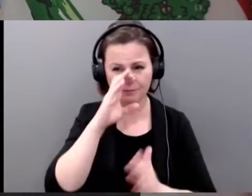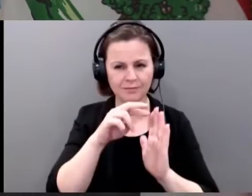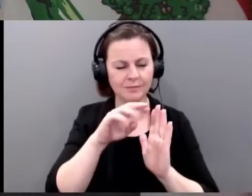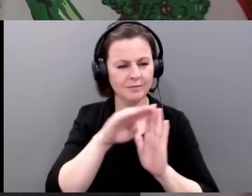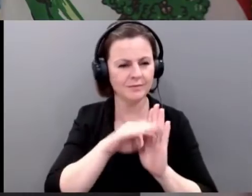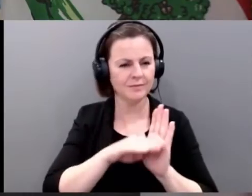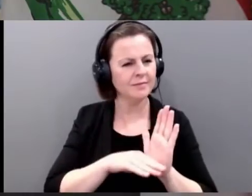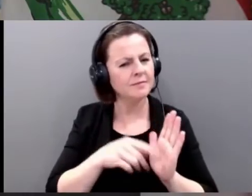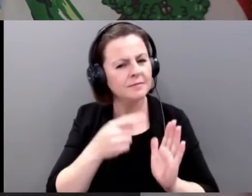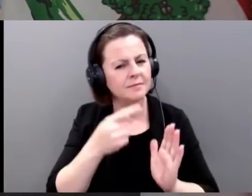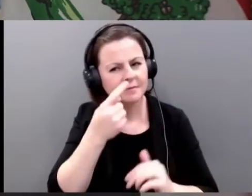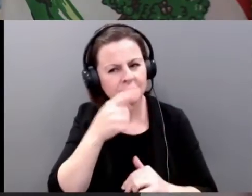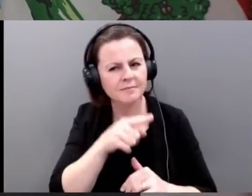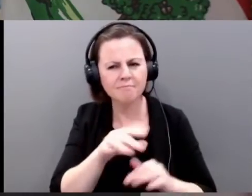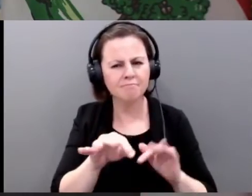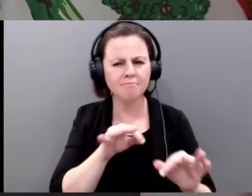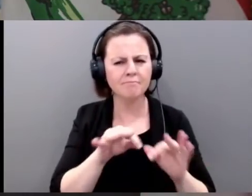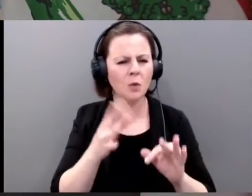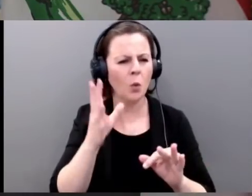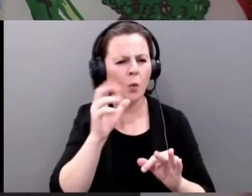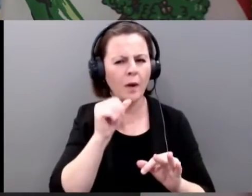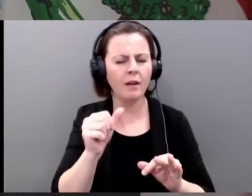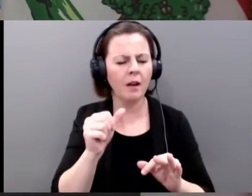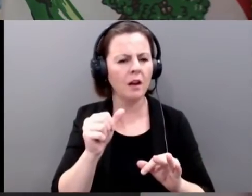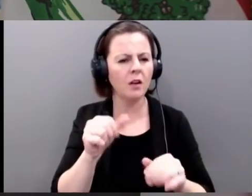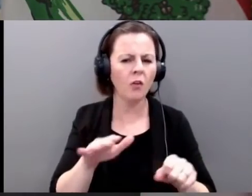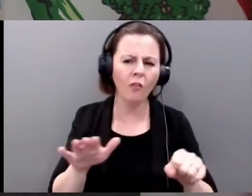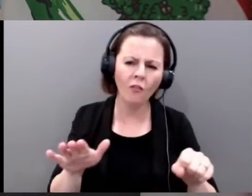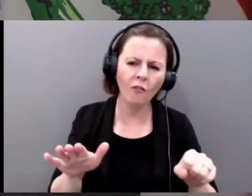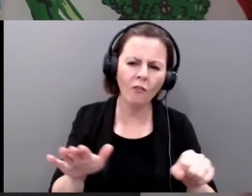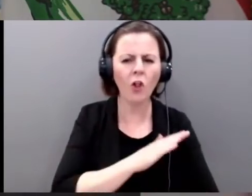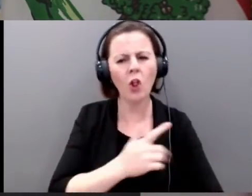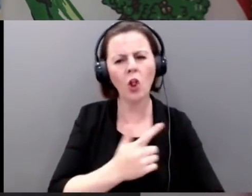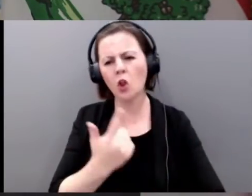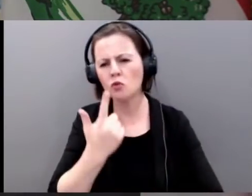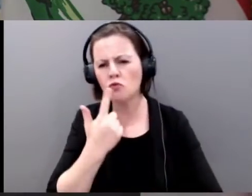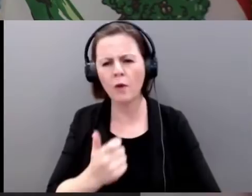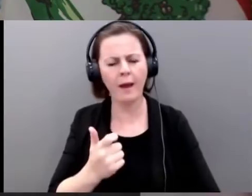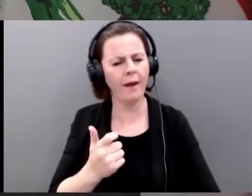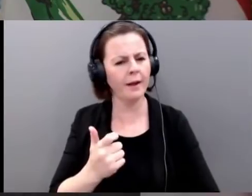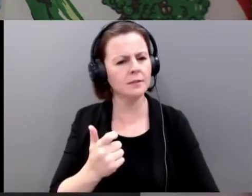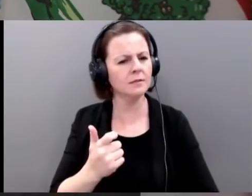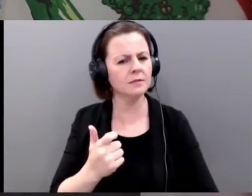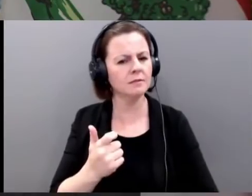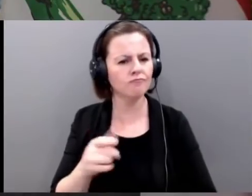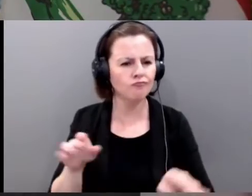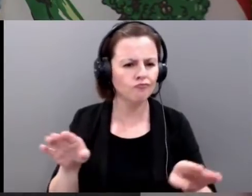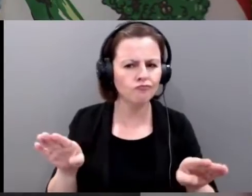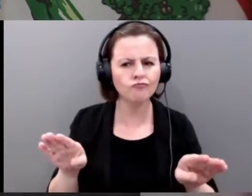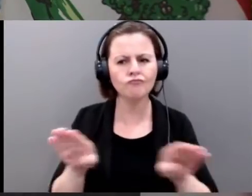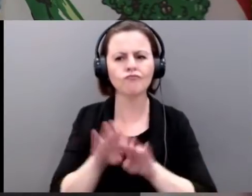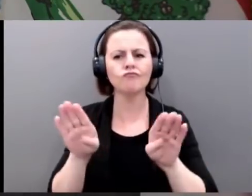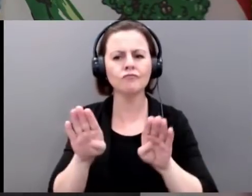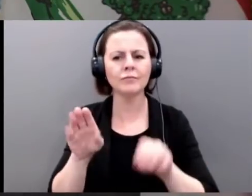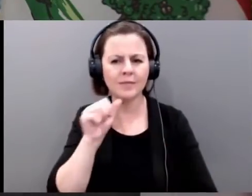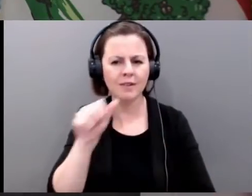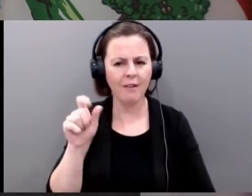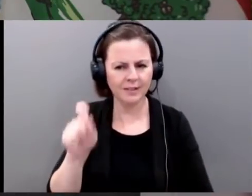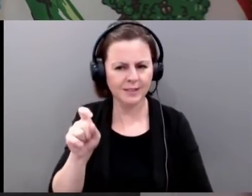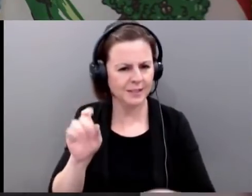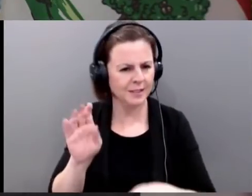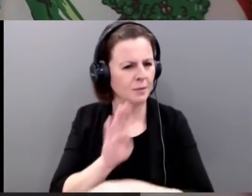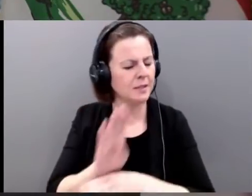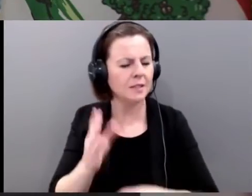tell me a bit about why you didn't jump to the full red stage, I believe it is, and closing non-essential businesses